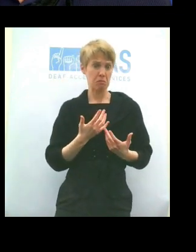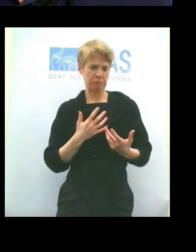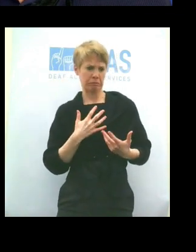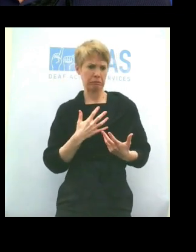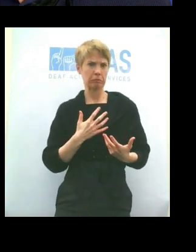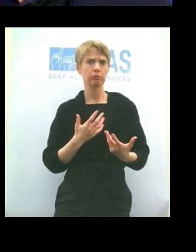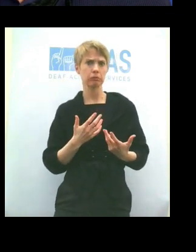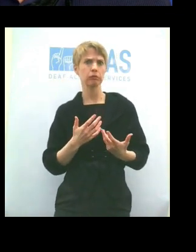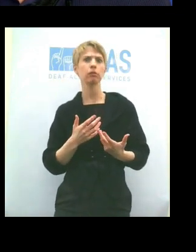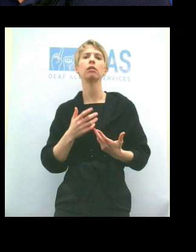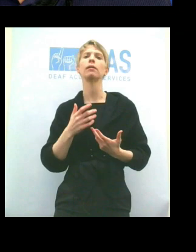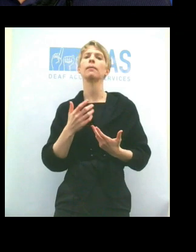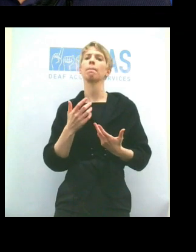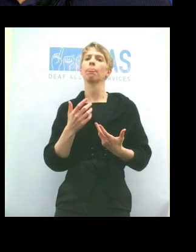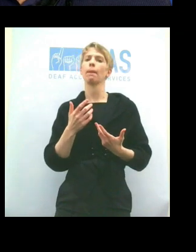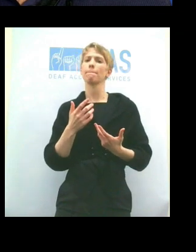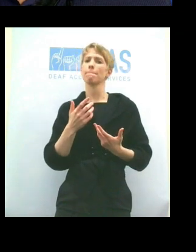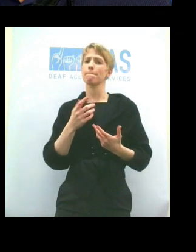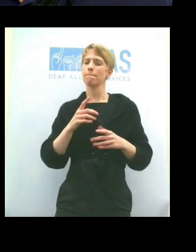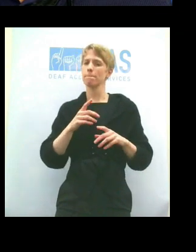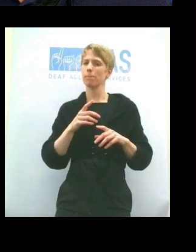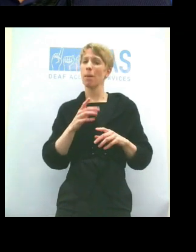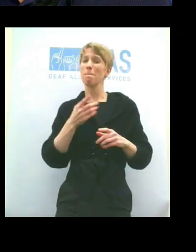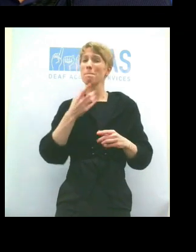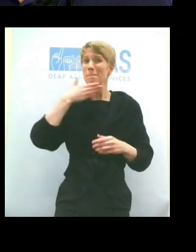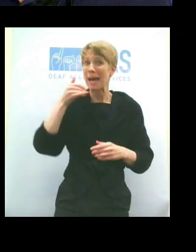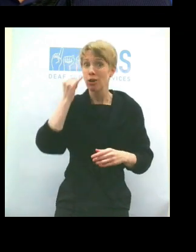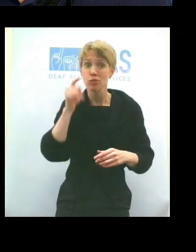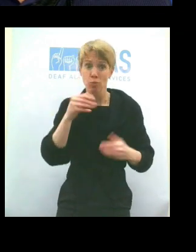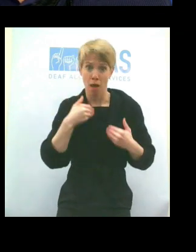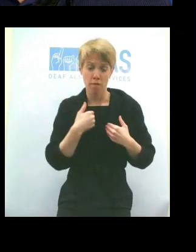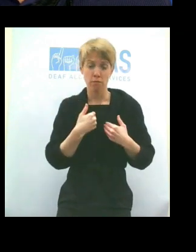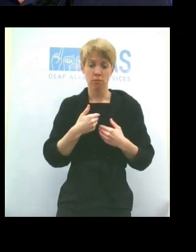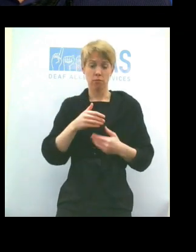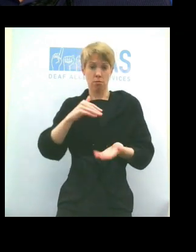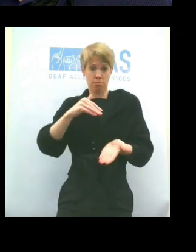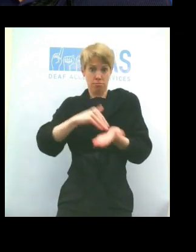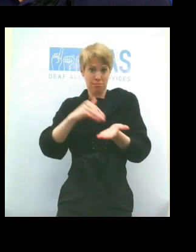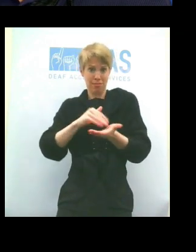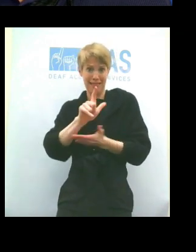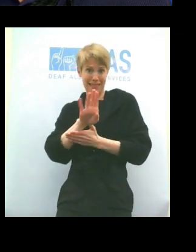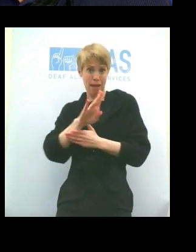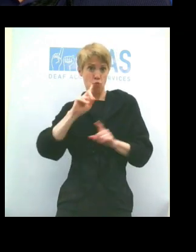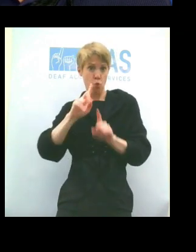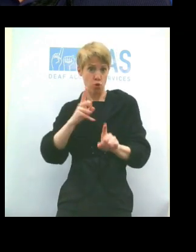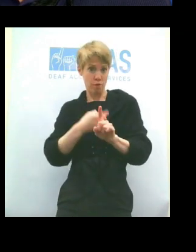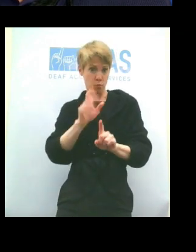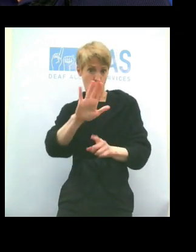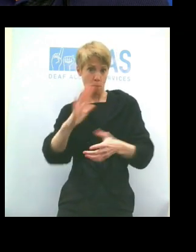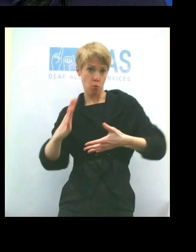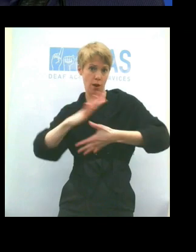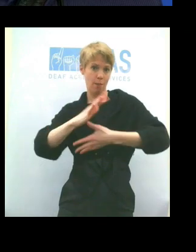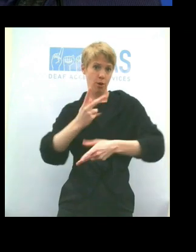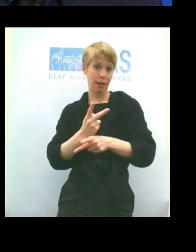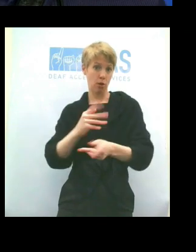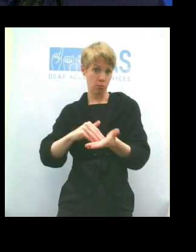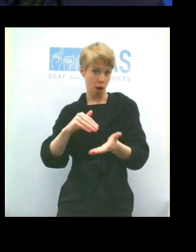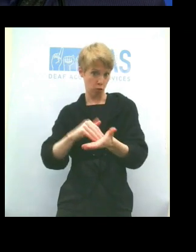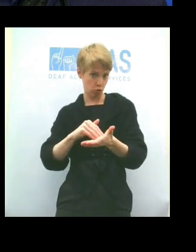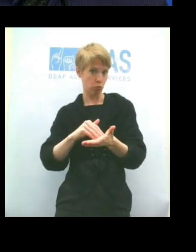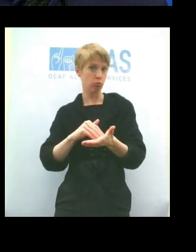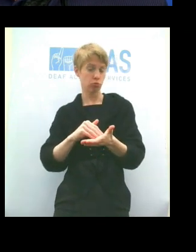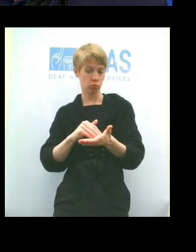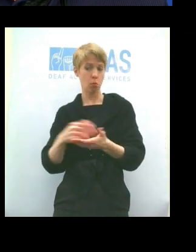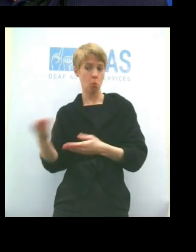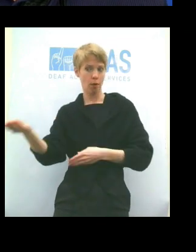from your primary care physician is preferred, and you can register that and sign up for an appointment for a